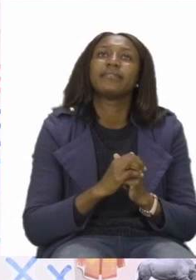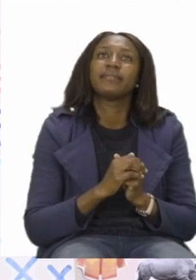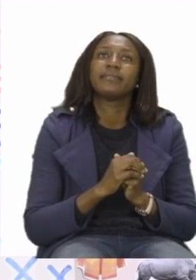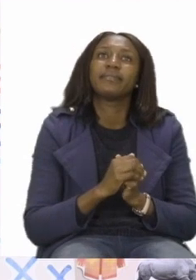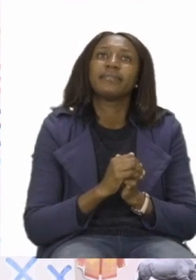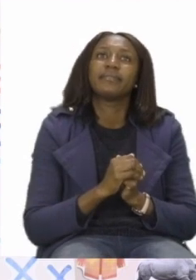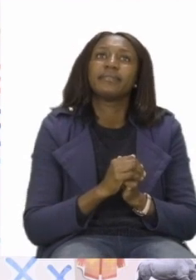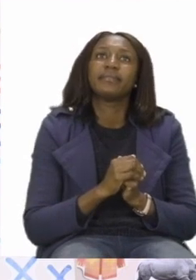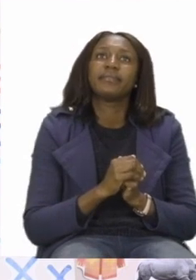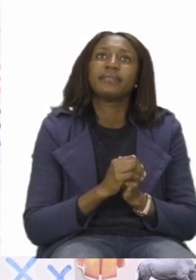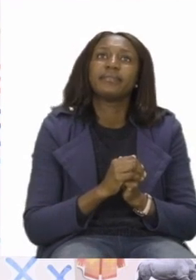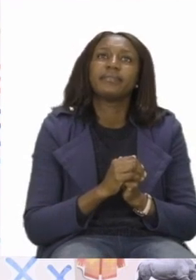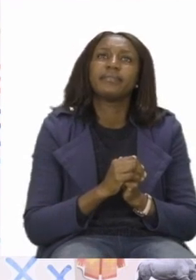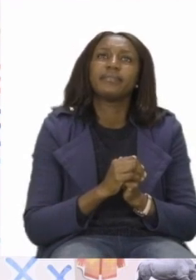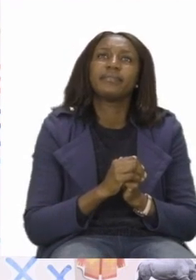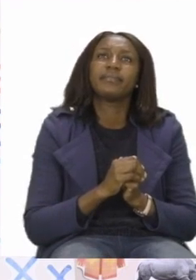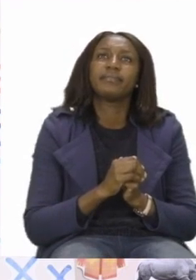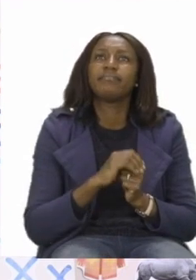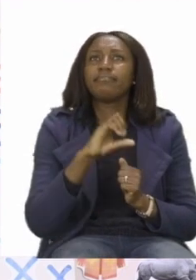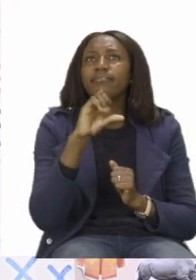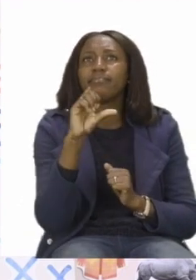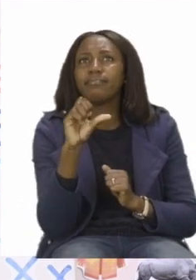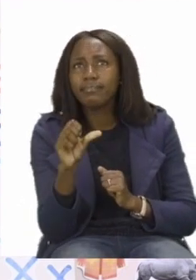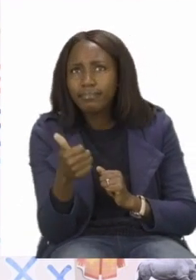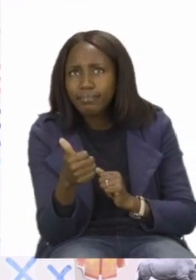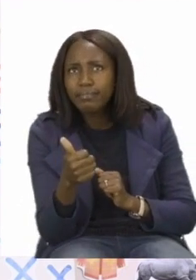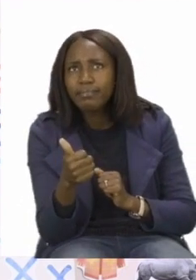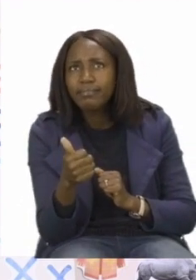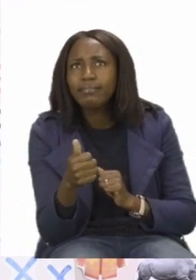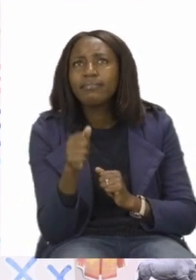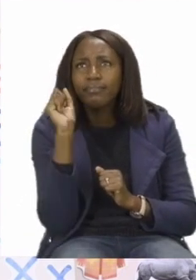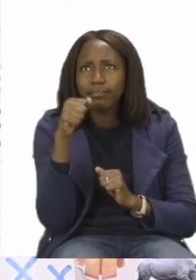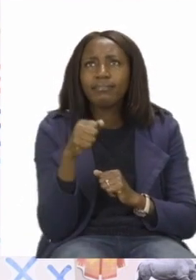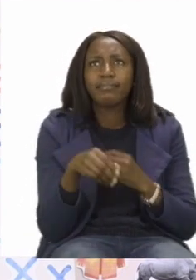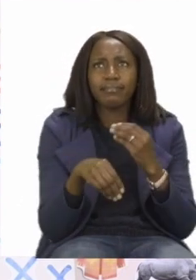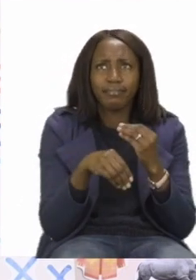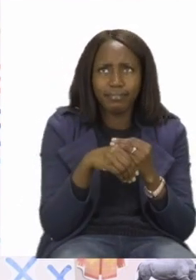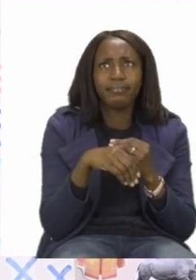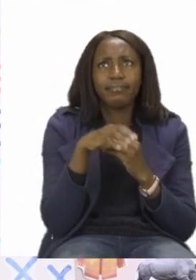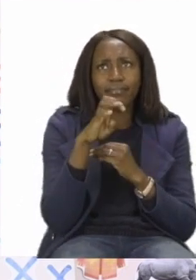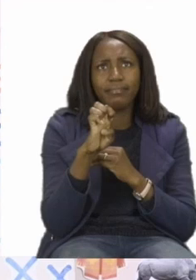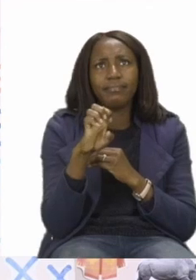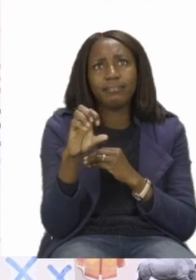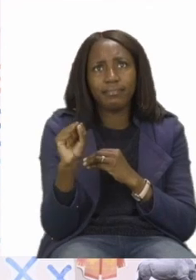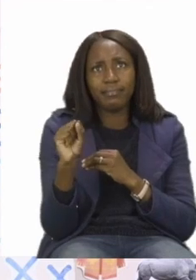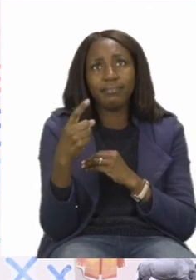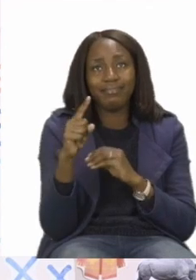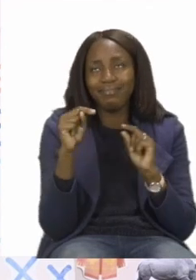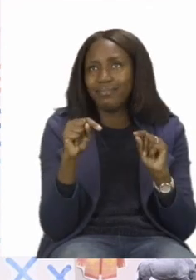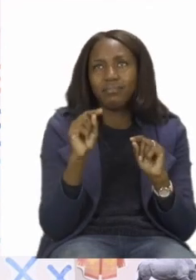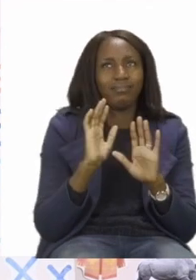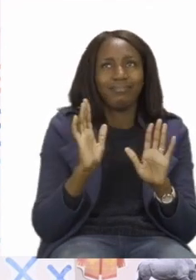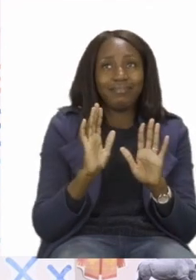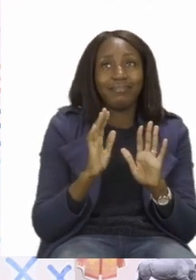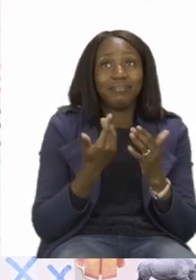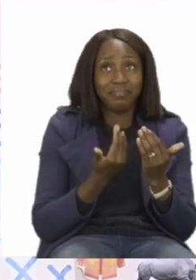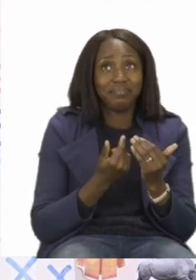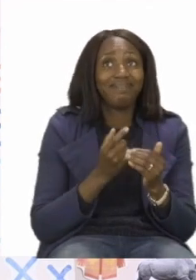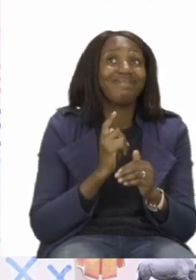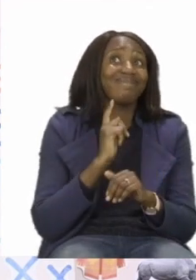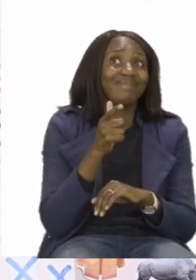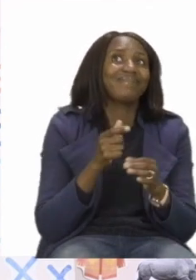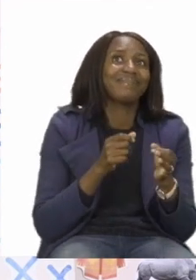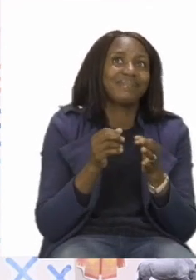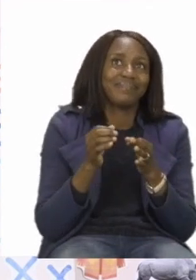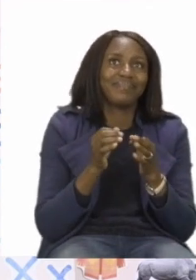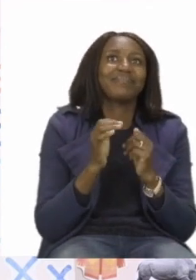Now there are, I think, 2 other letters that can be under ES. But for this exercise, your trick